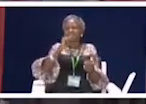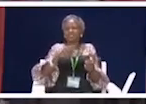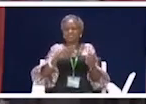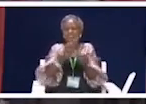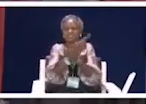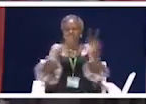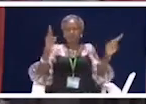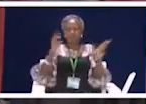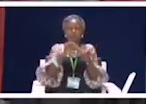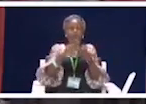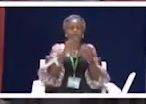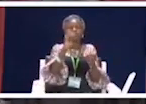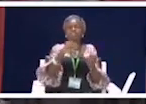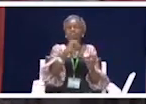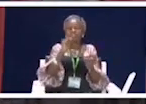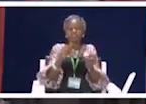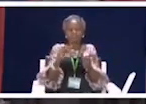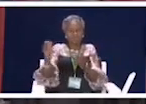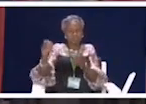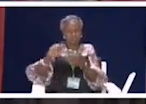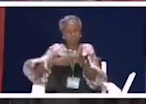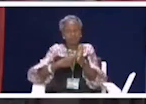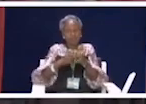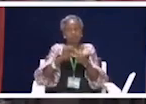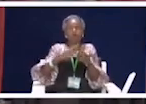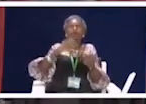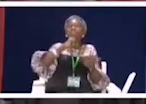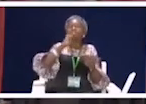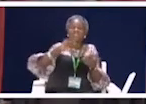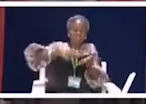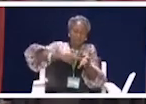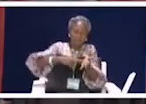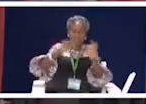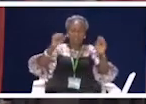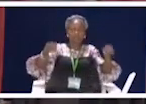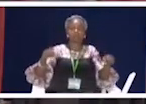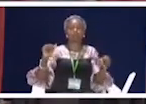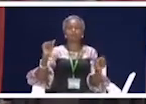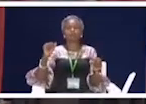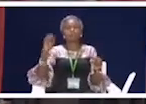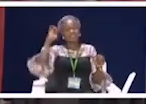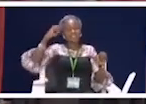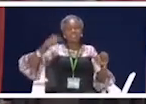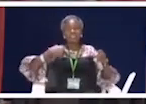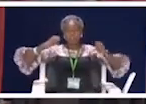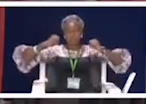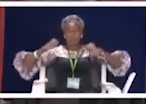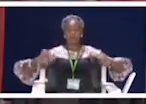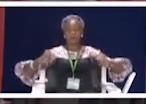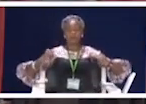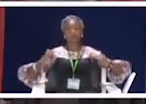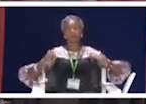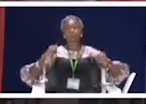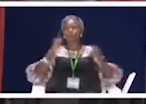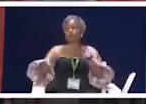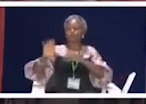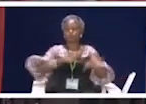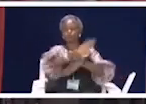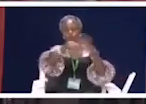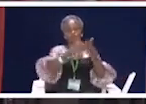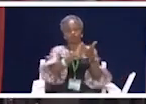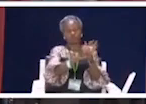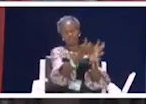irredeemable or irrevocable or irrepairable. He has power to do all these